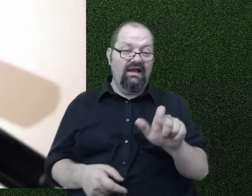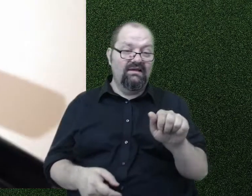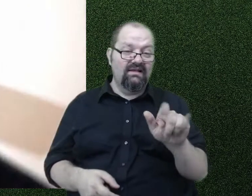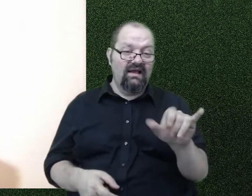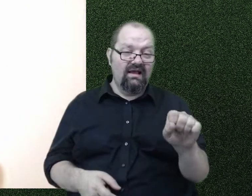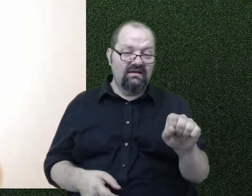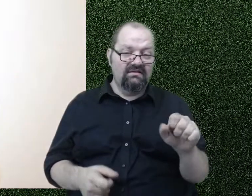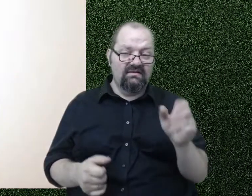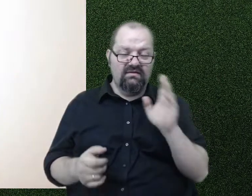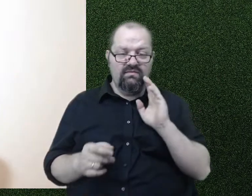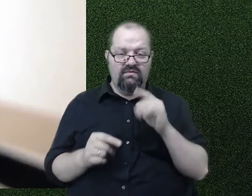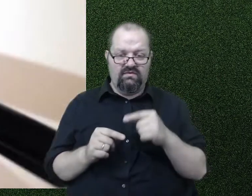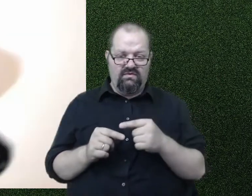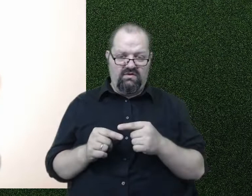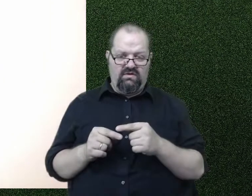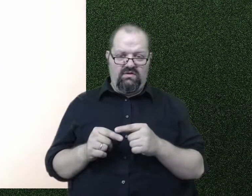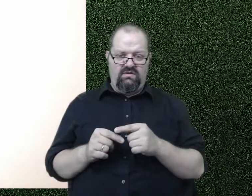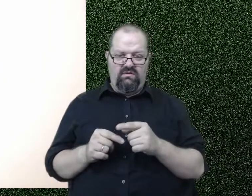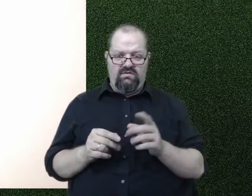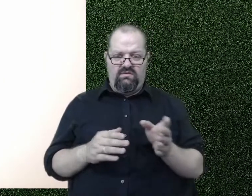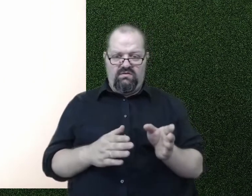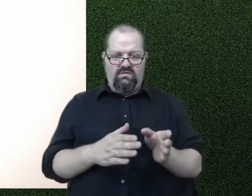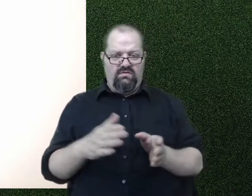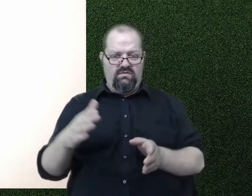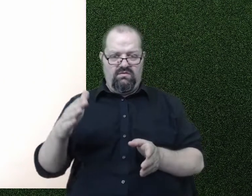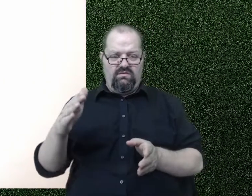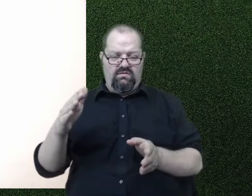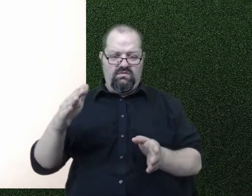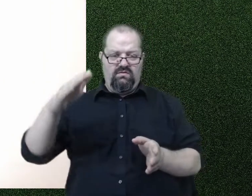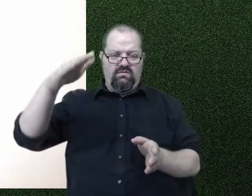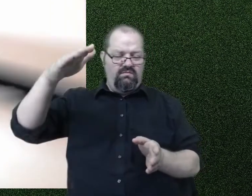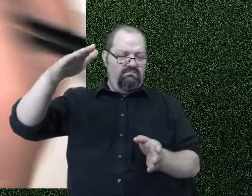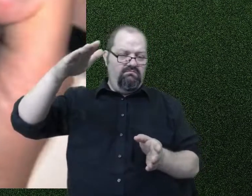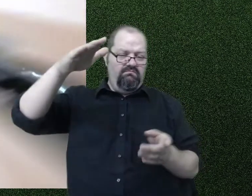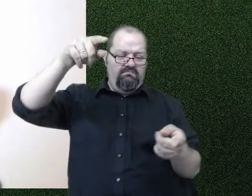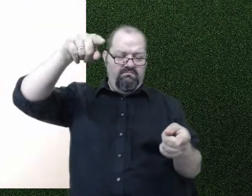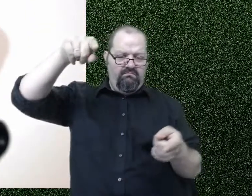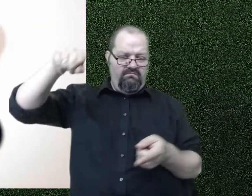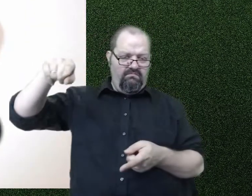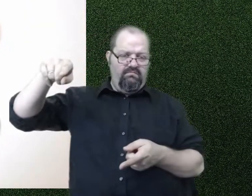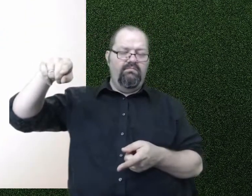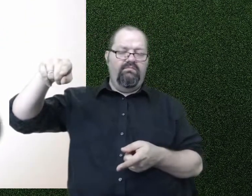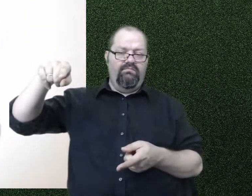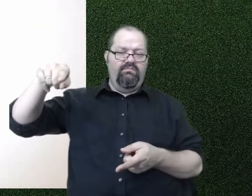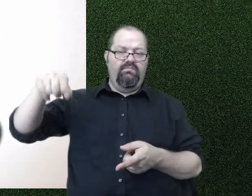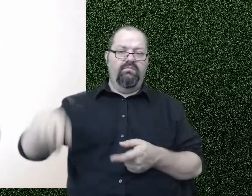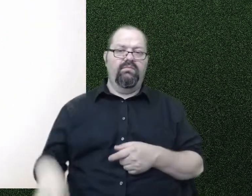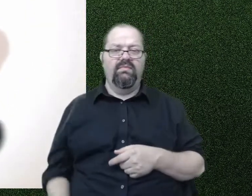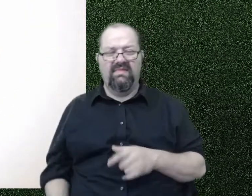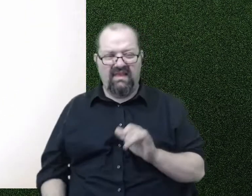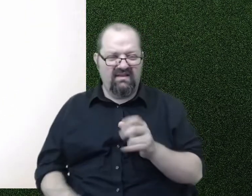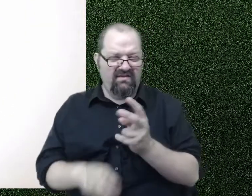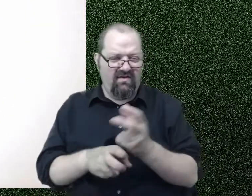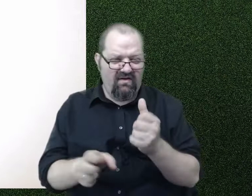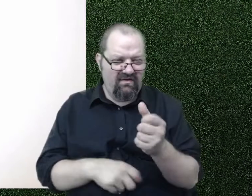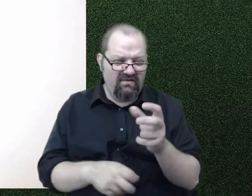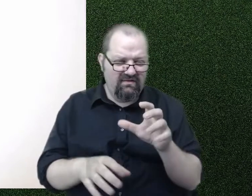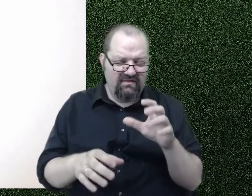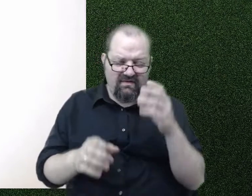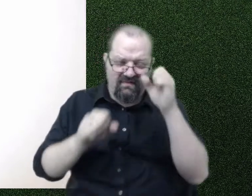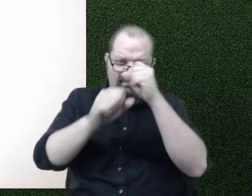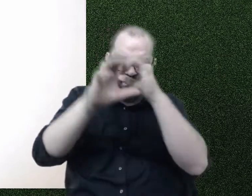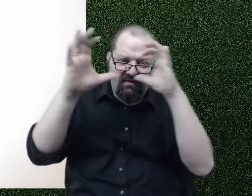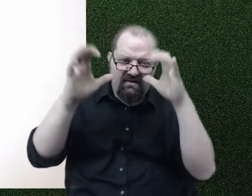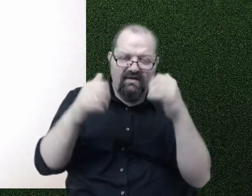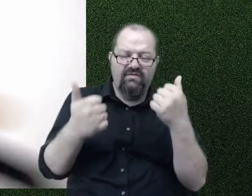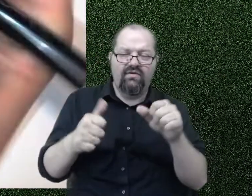x-axis, I want to go out to x equals 3 in the xz plane. It's a little bit harder to do. I'm trying to